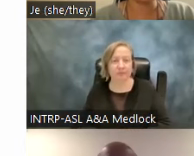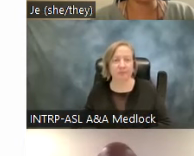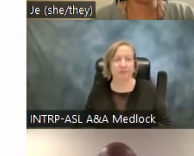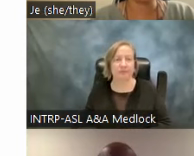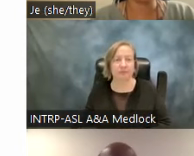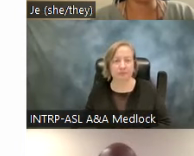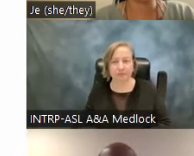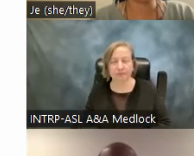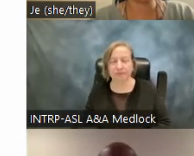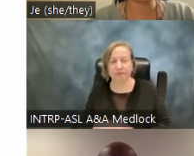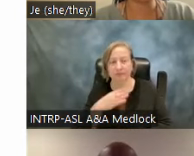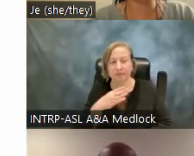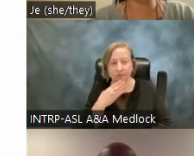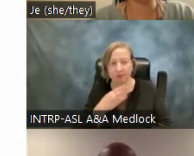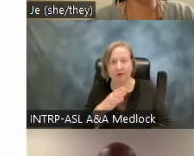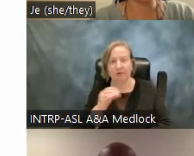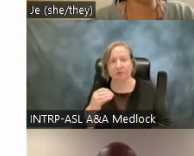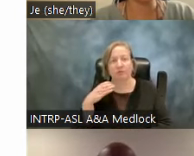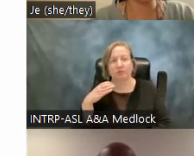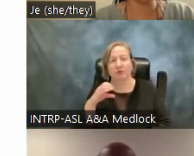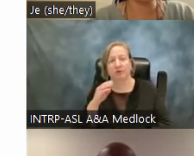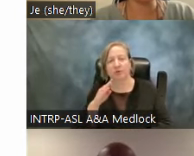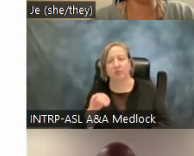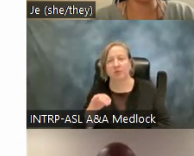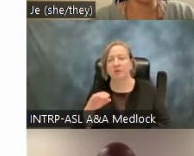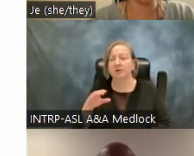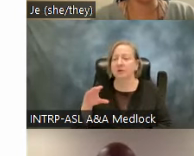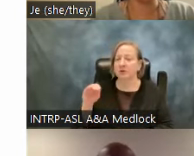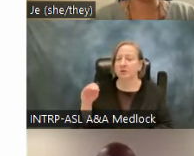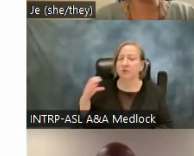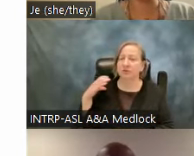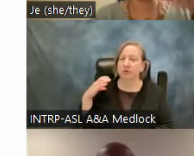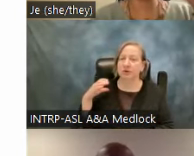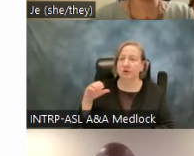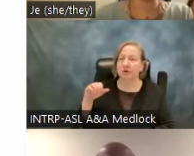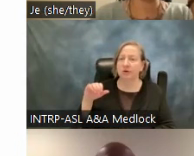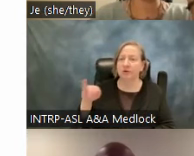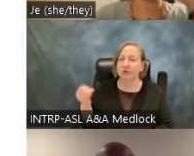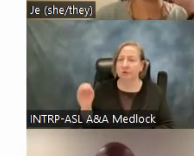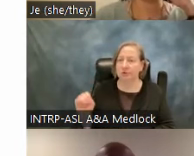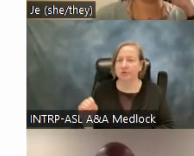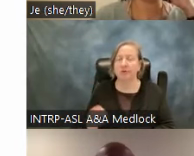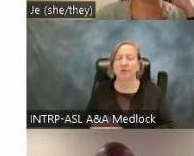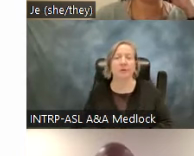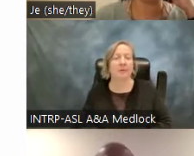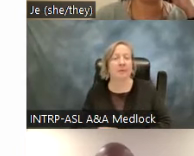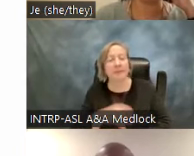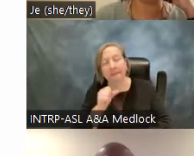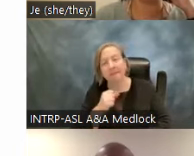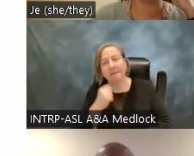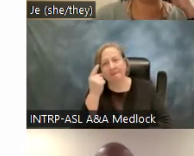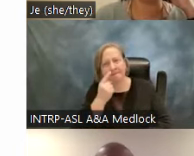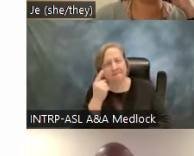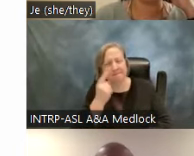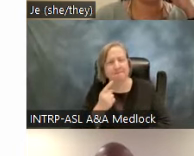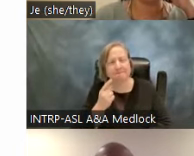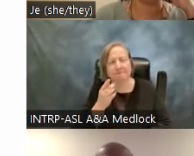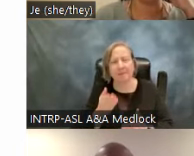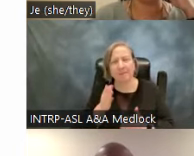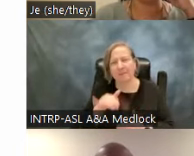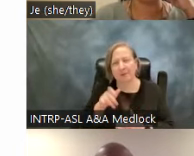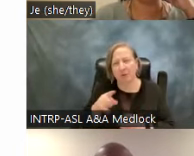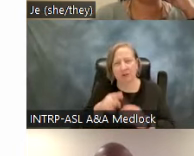Obi. Co-Chair Aji? Yeah, I guess I was wondering, maybe this is a